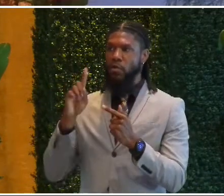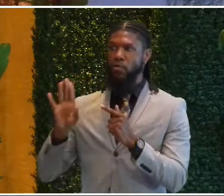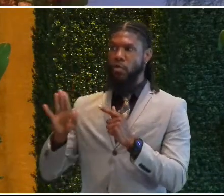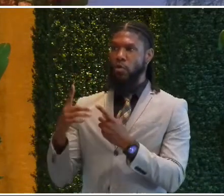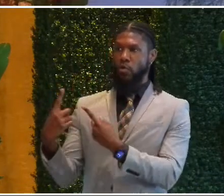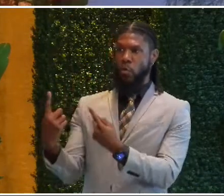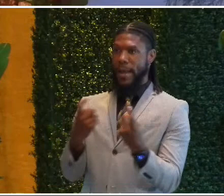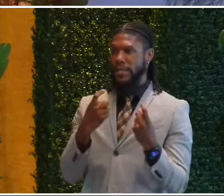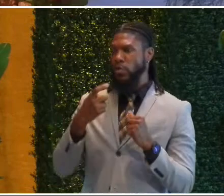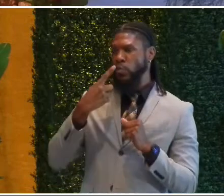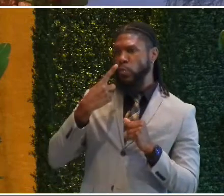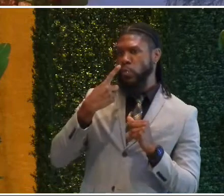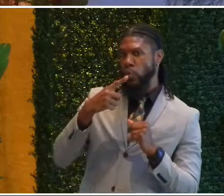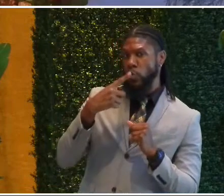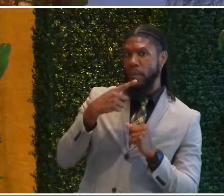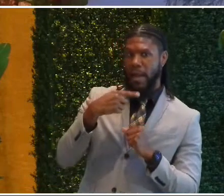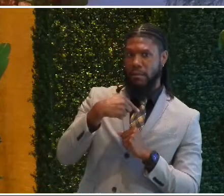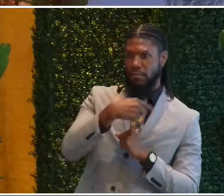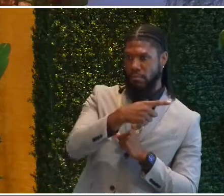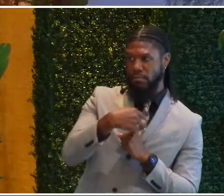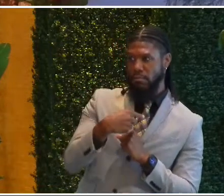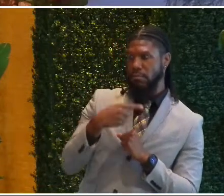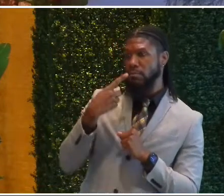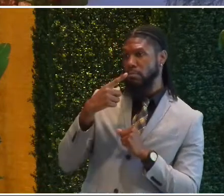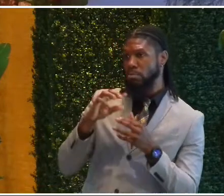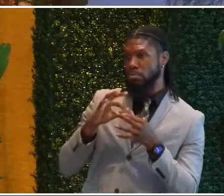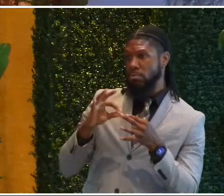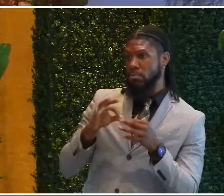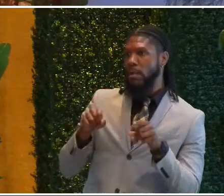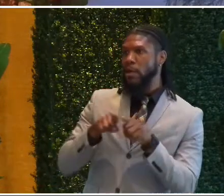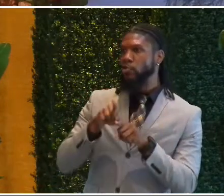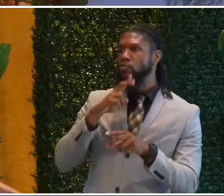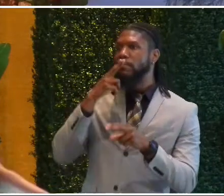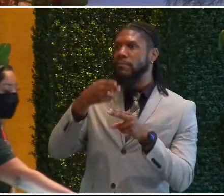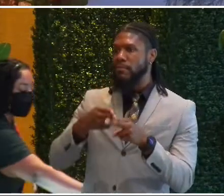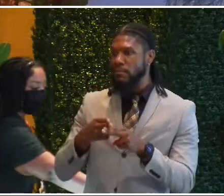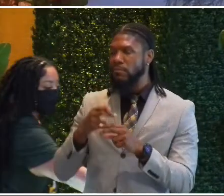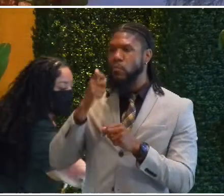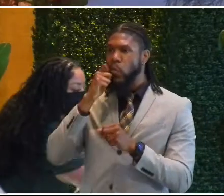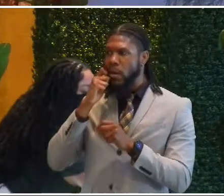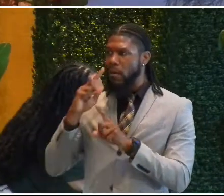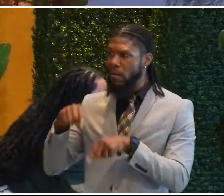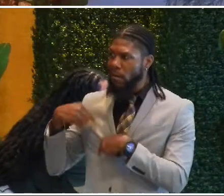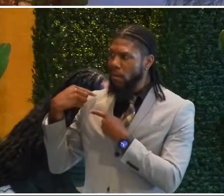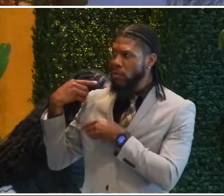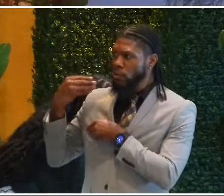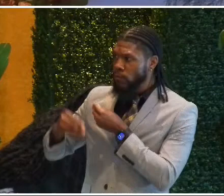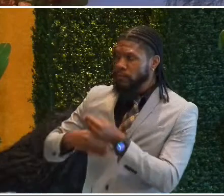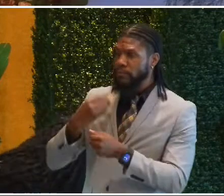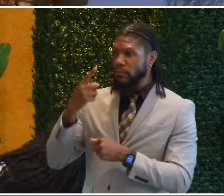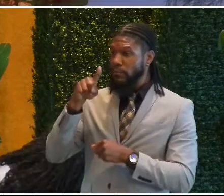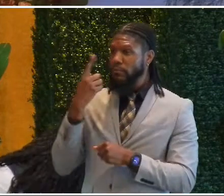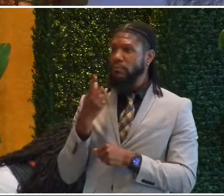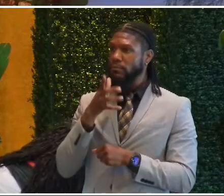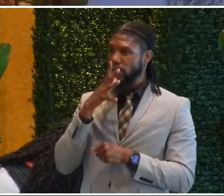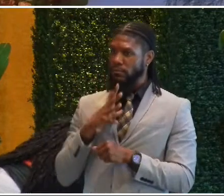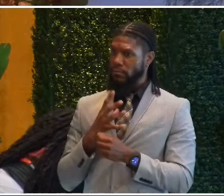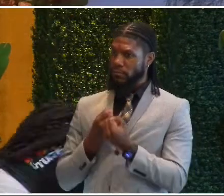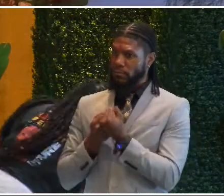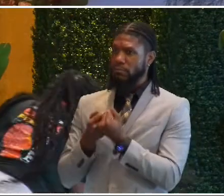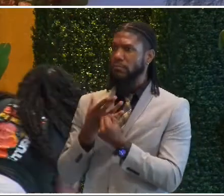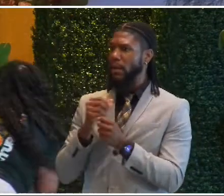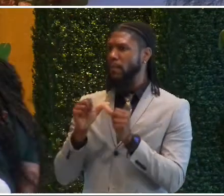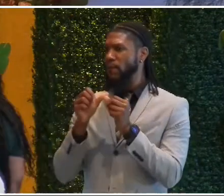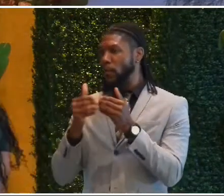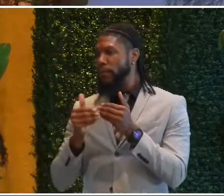can you just say as this next generation, these generations of Black feminists are moving forward, what is like one